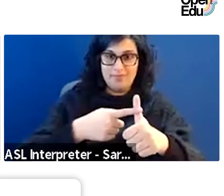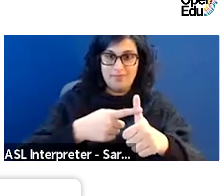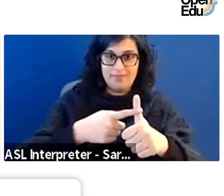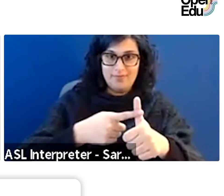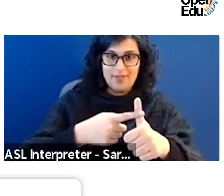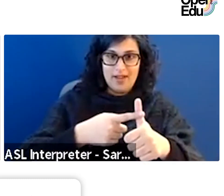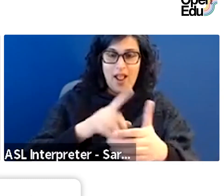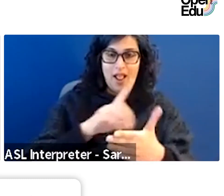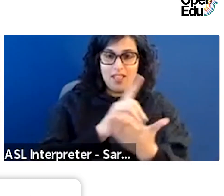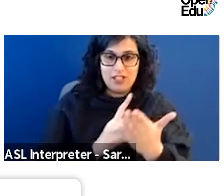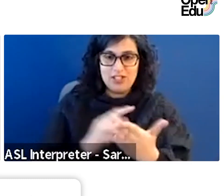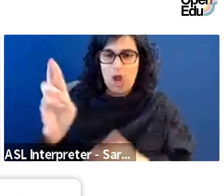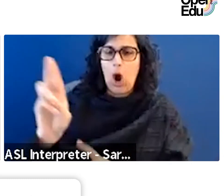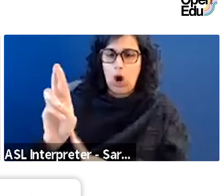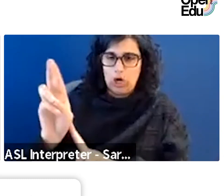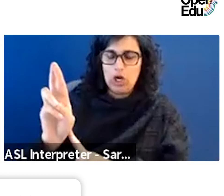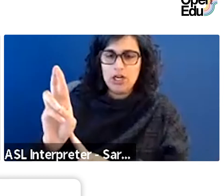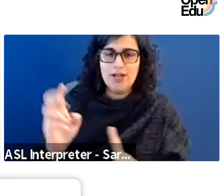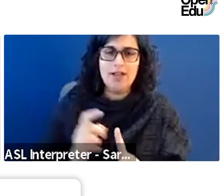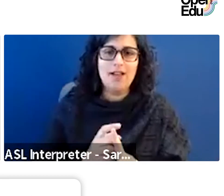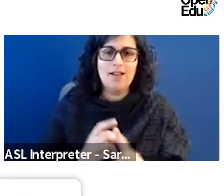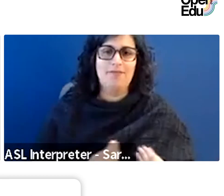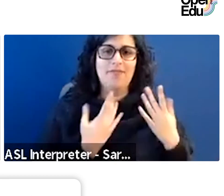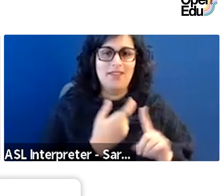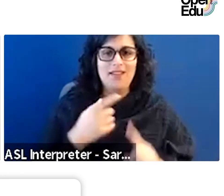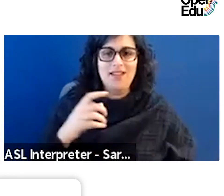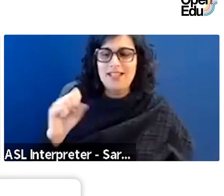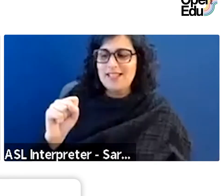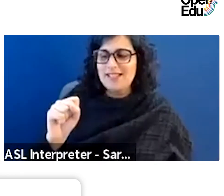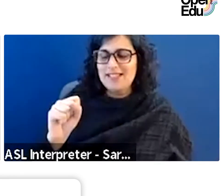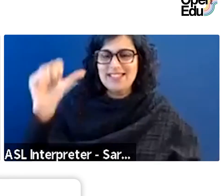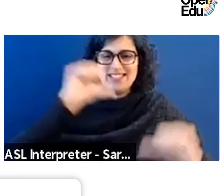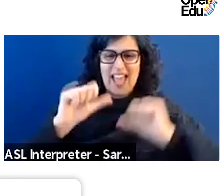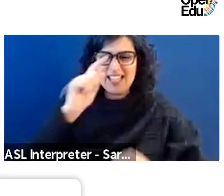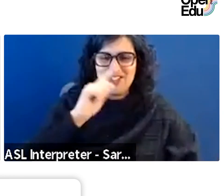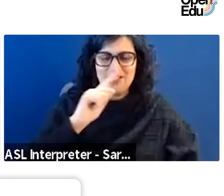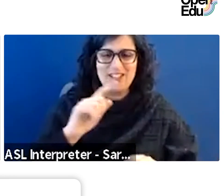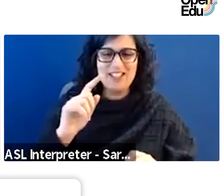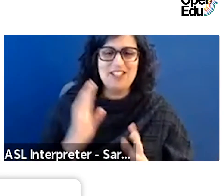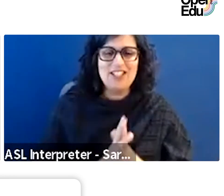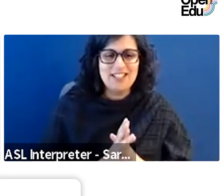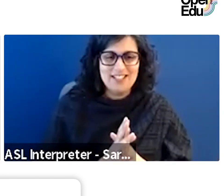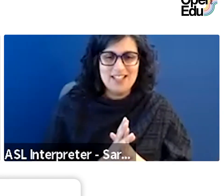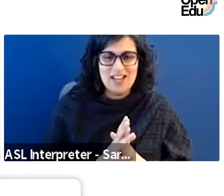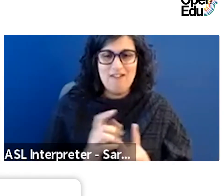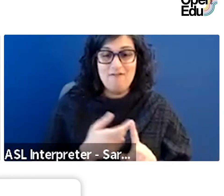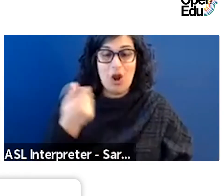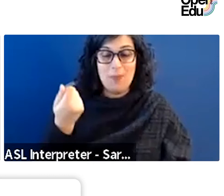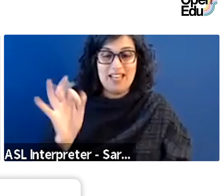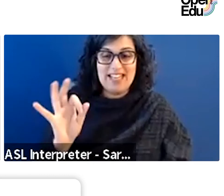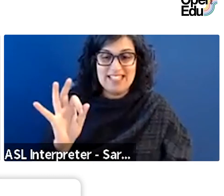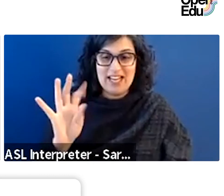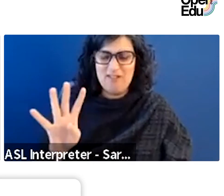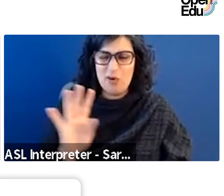design. That really came in from an inspiration from a sci-fi film in 1990, or sci-fi movie from